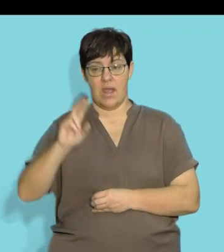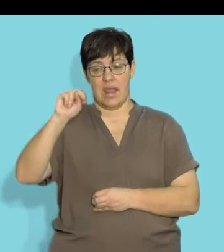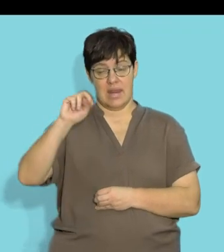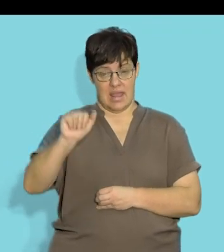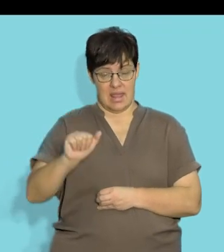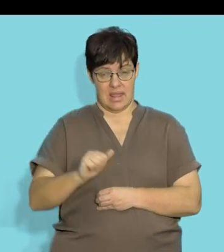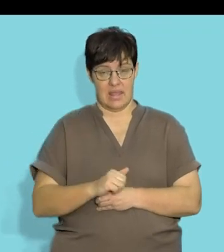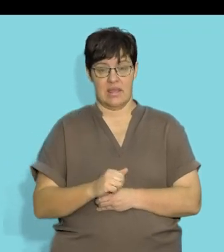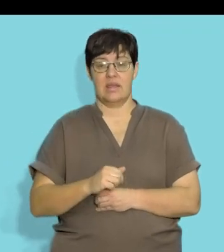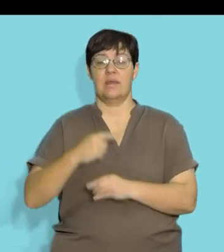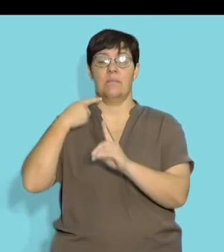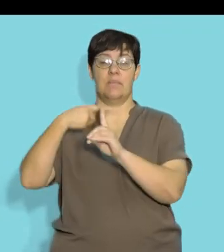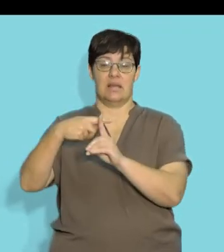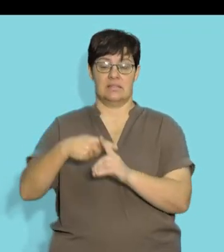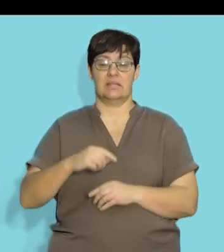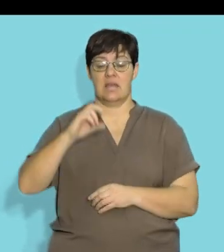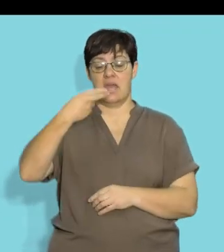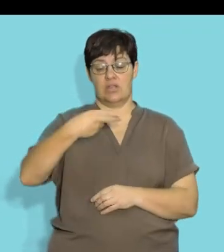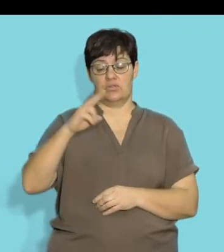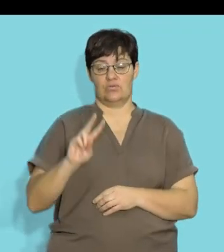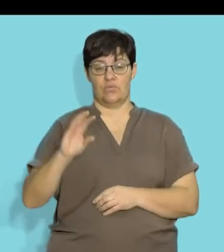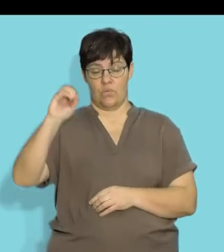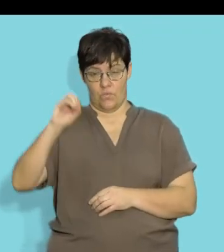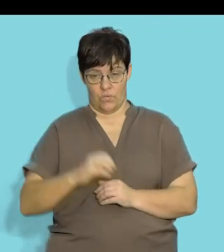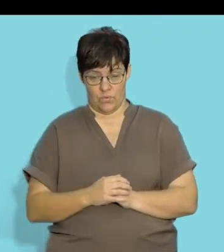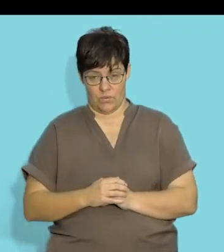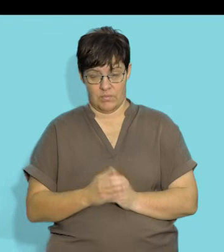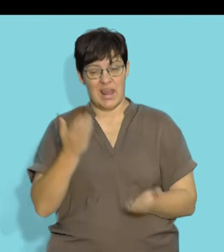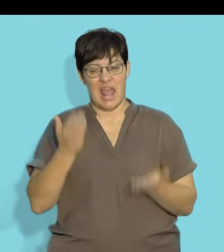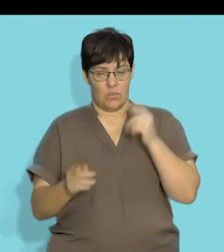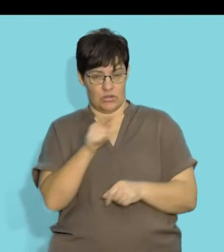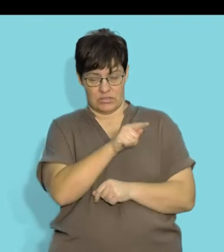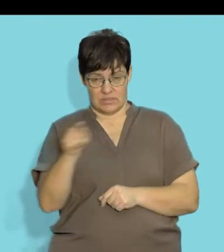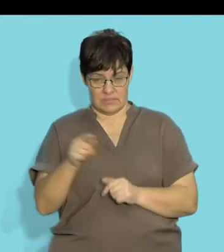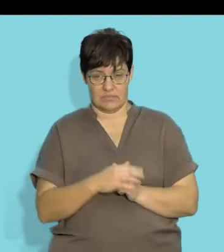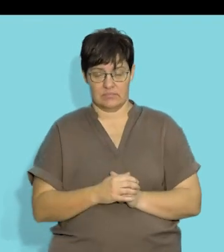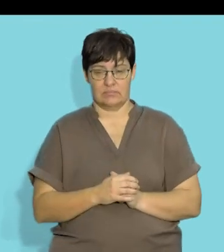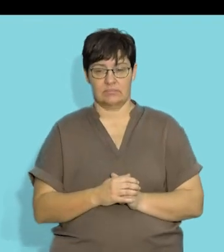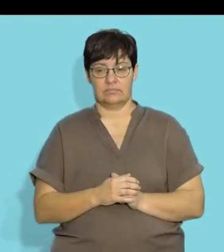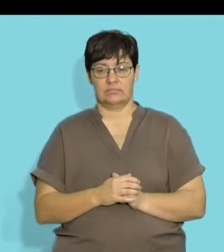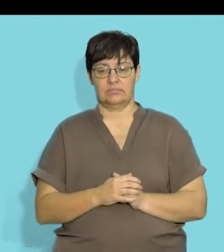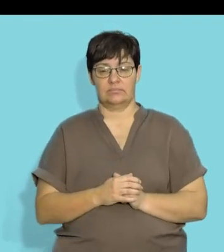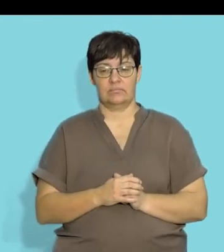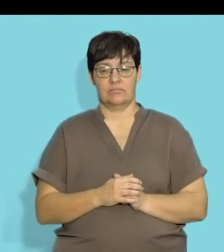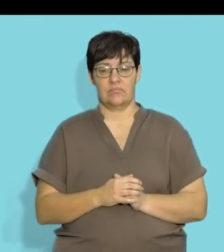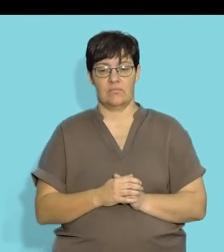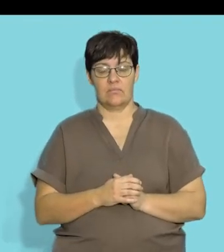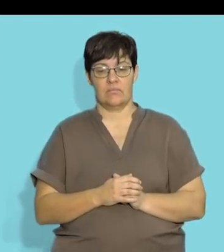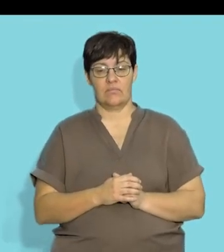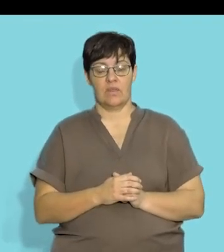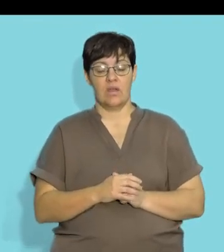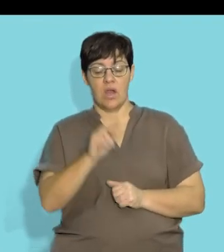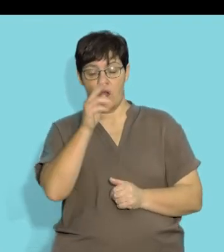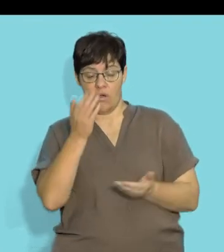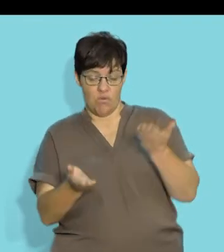CH3COONA, okay, plus H2O. Okay, that's our equation of reaction, right? So the ratio